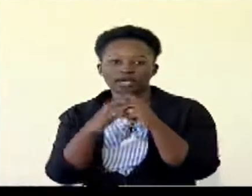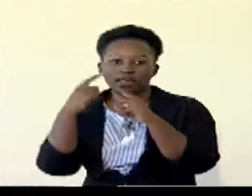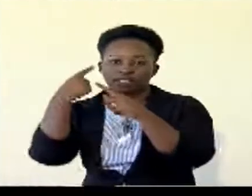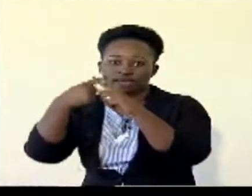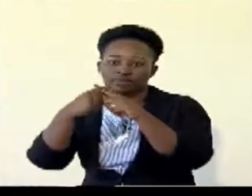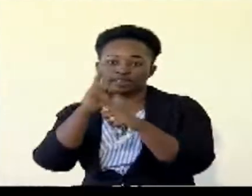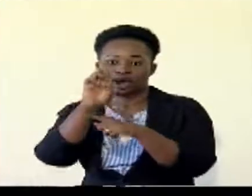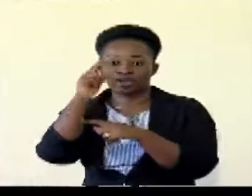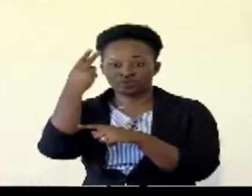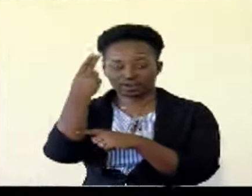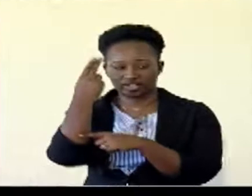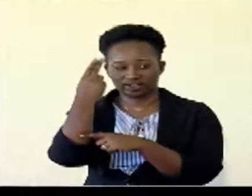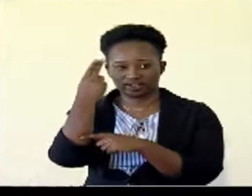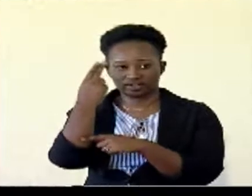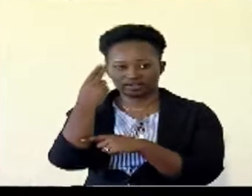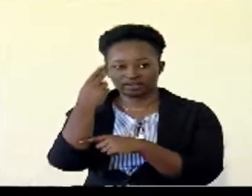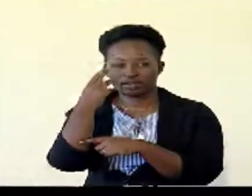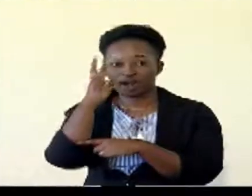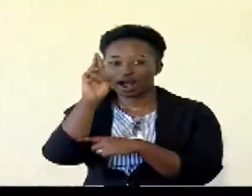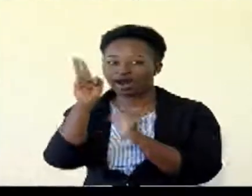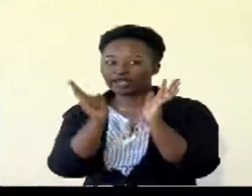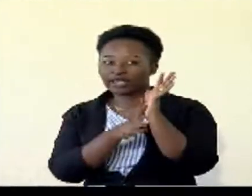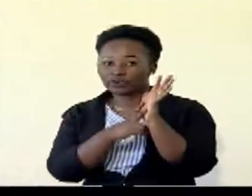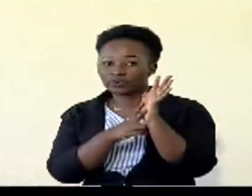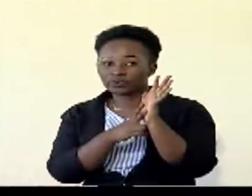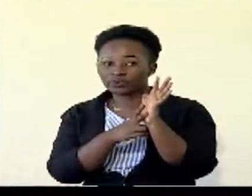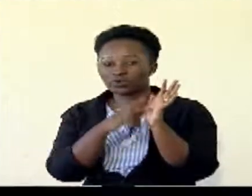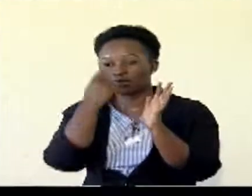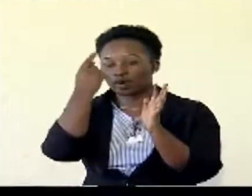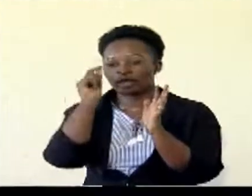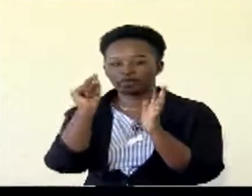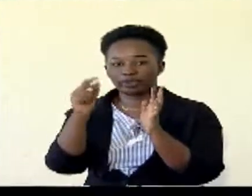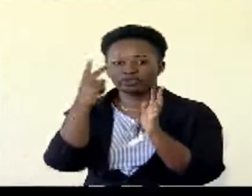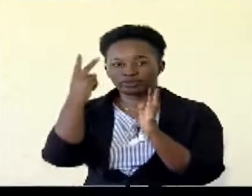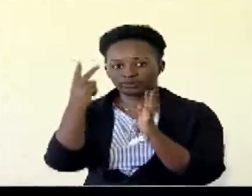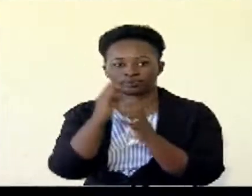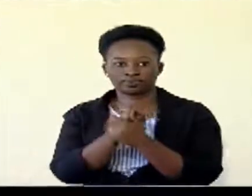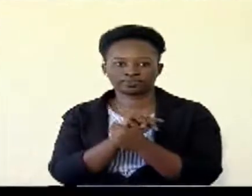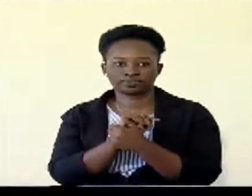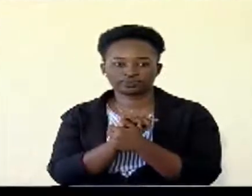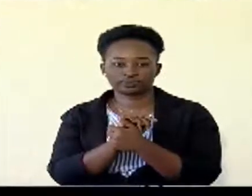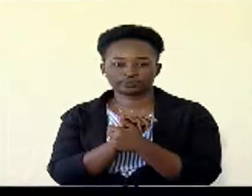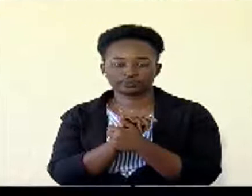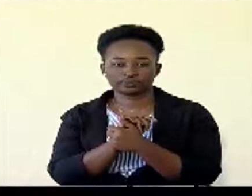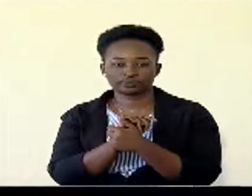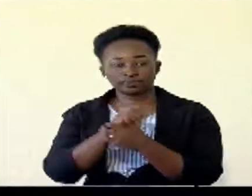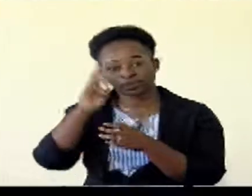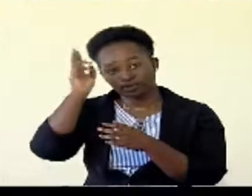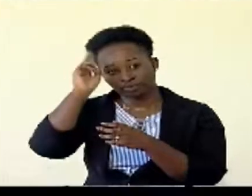R squared. But what is our R? R is 1.2.